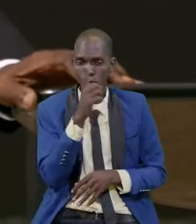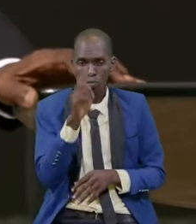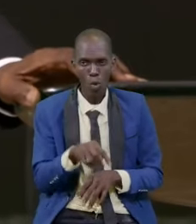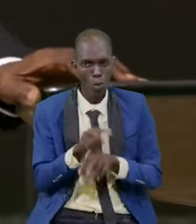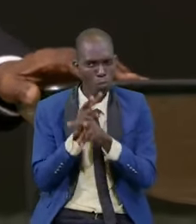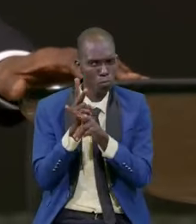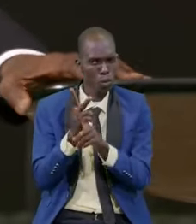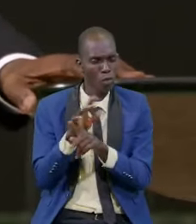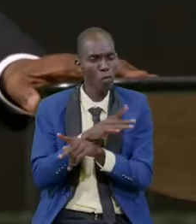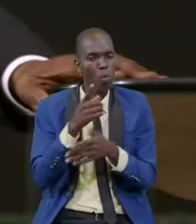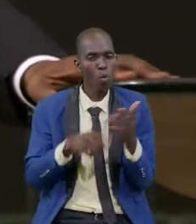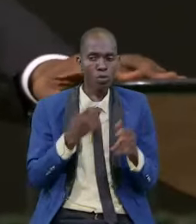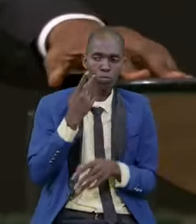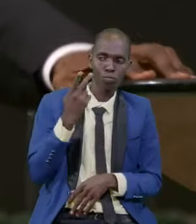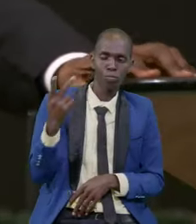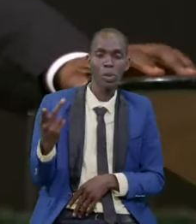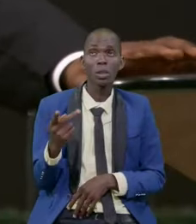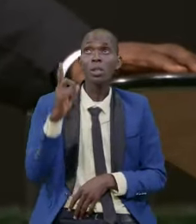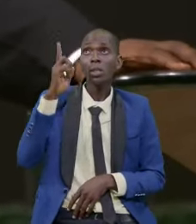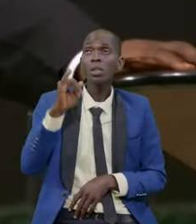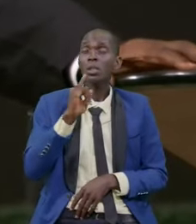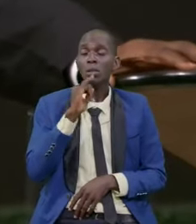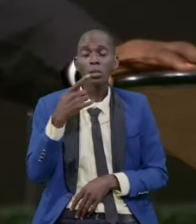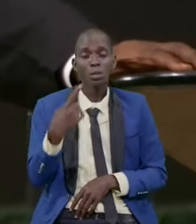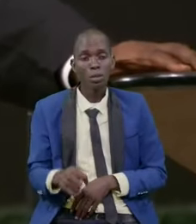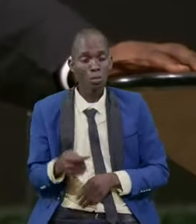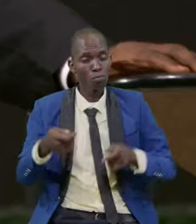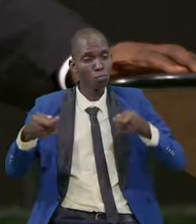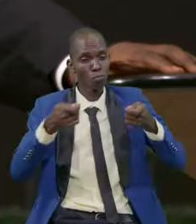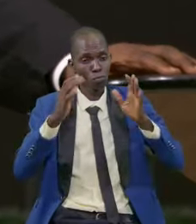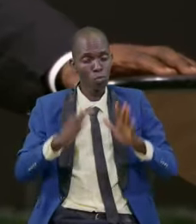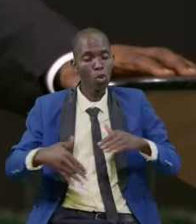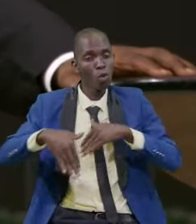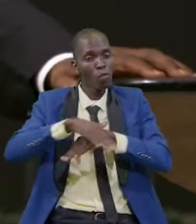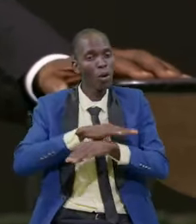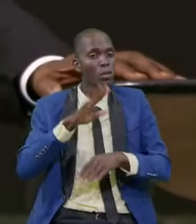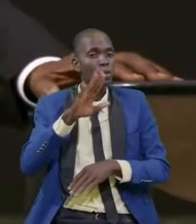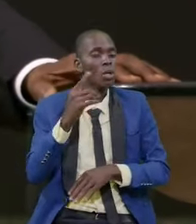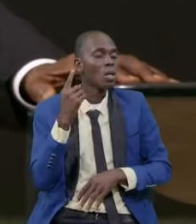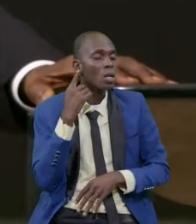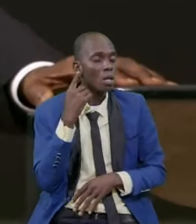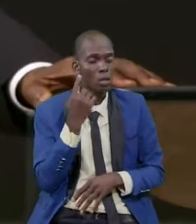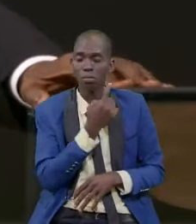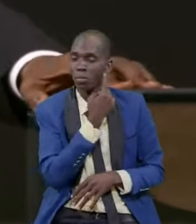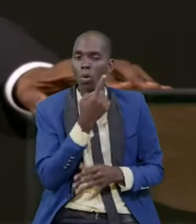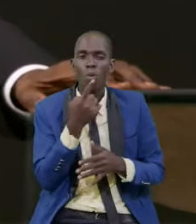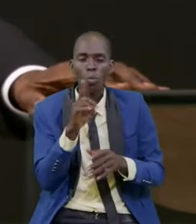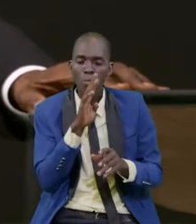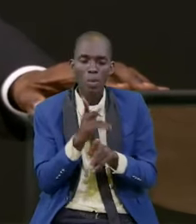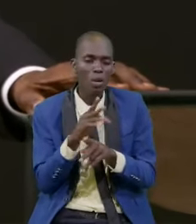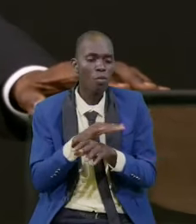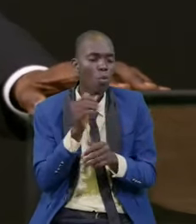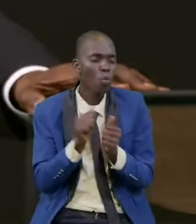see, is Lord over your ears, you watch what you hear, is Lord over